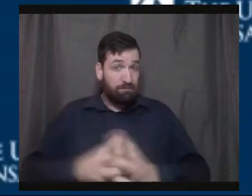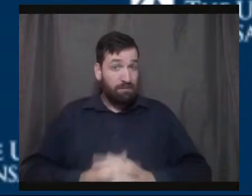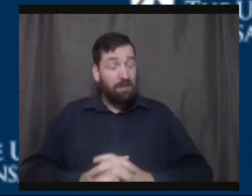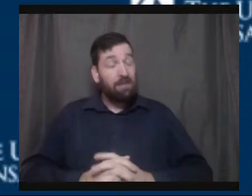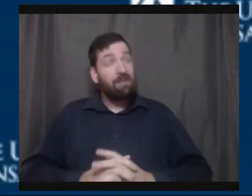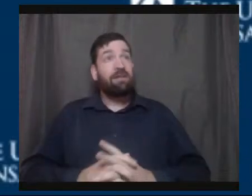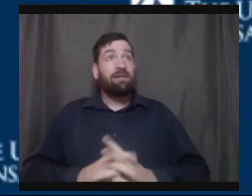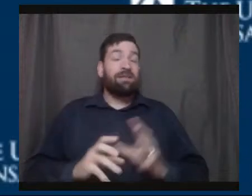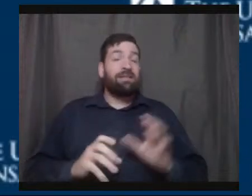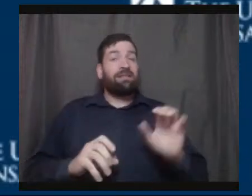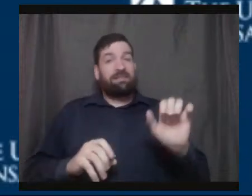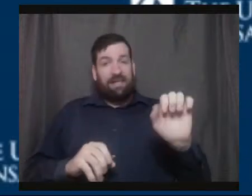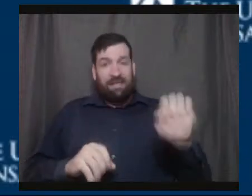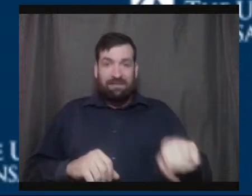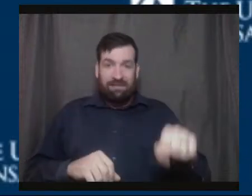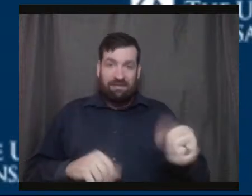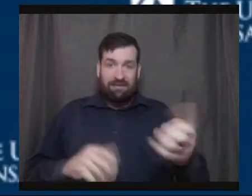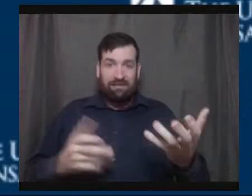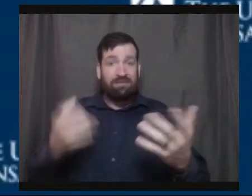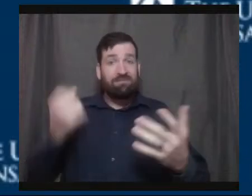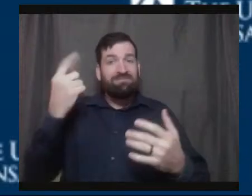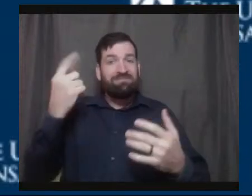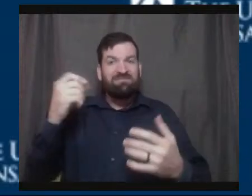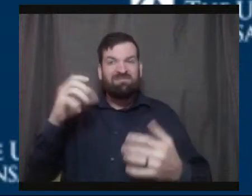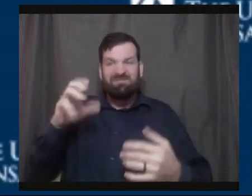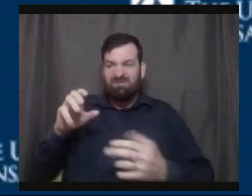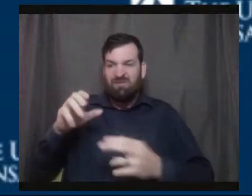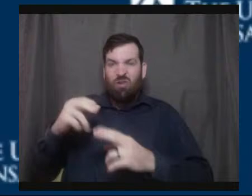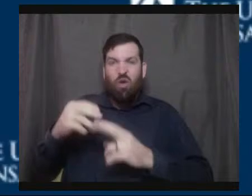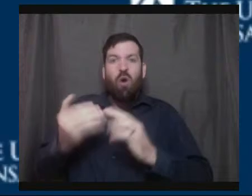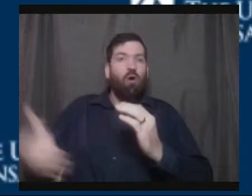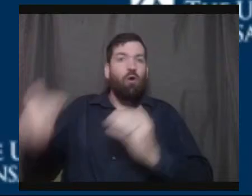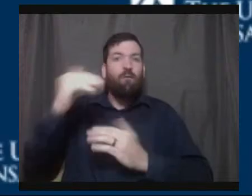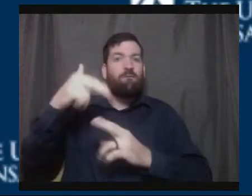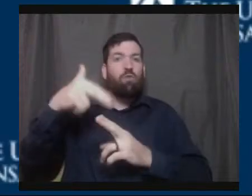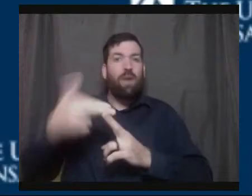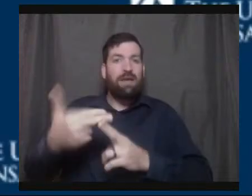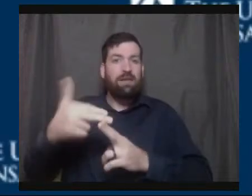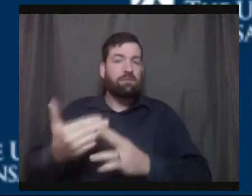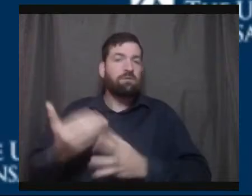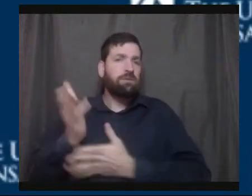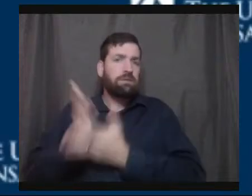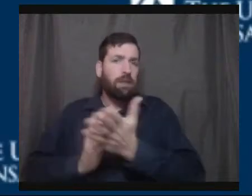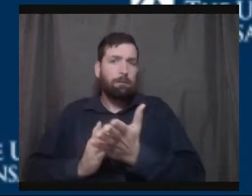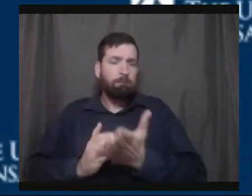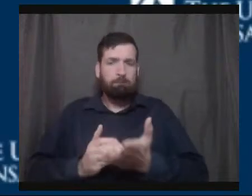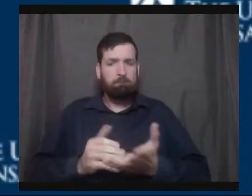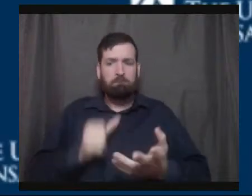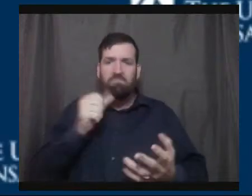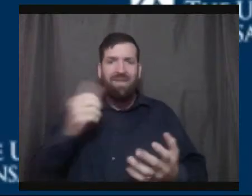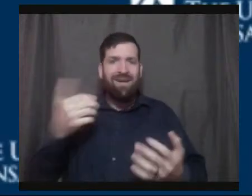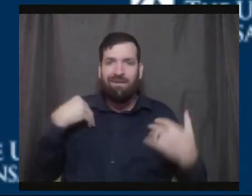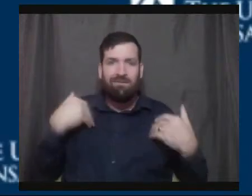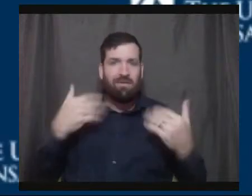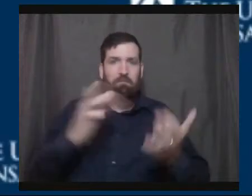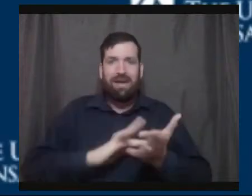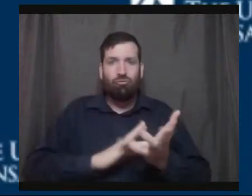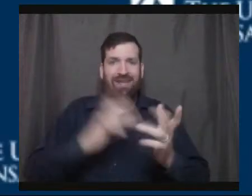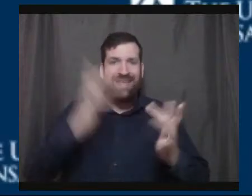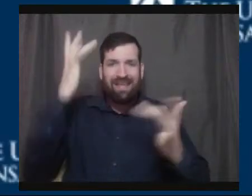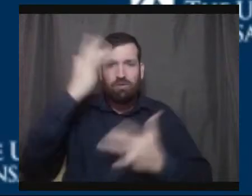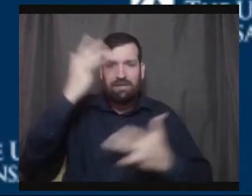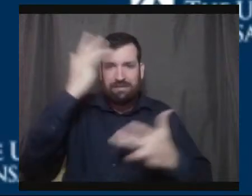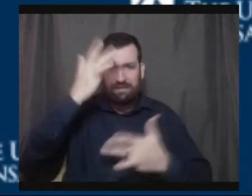Yes, and so with the overweight standpoint, you know, some may not have those medical illnesses that go along